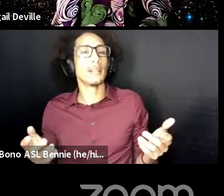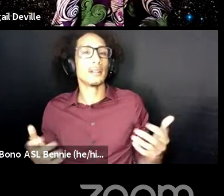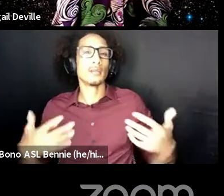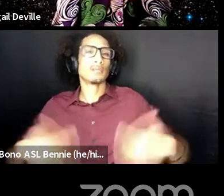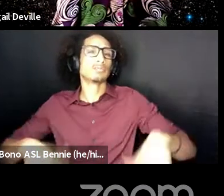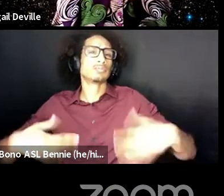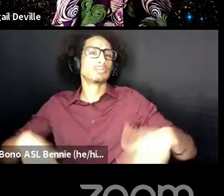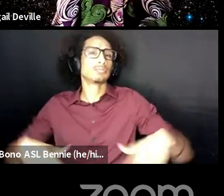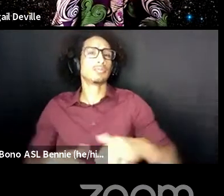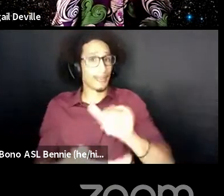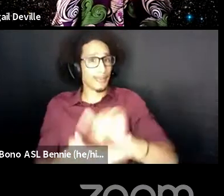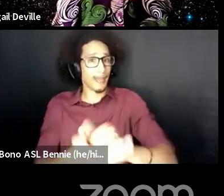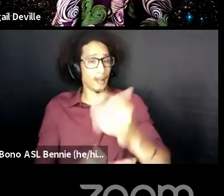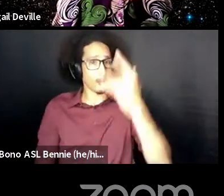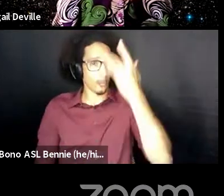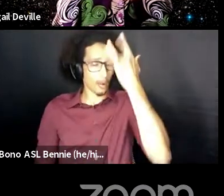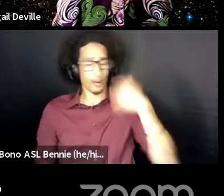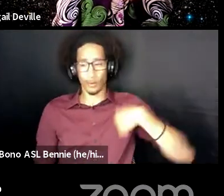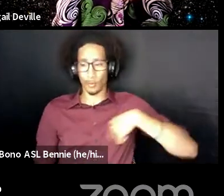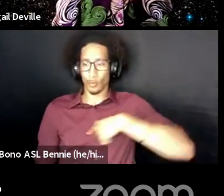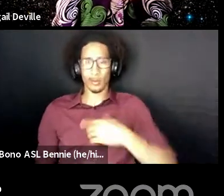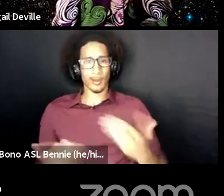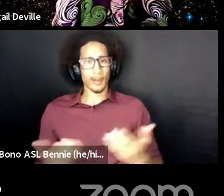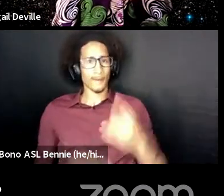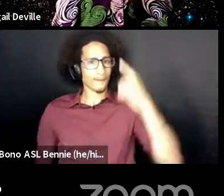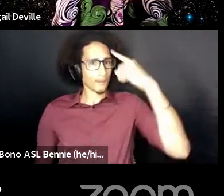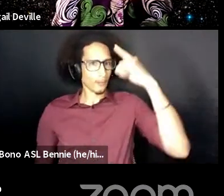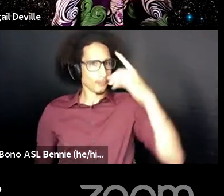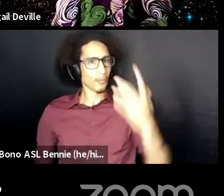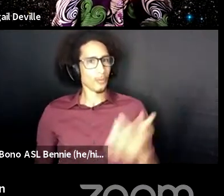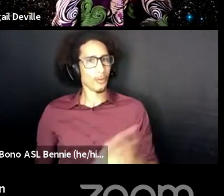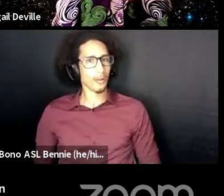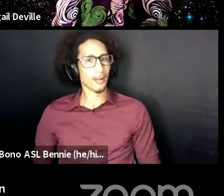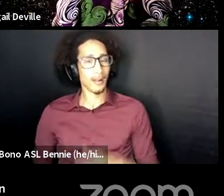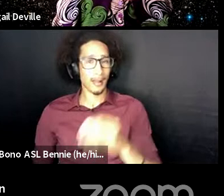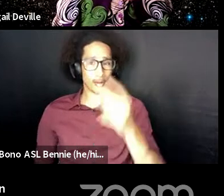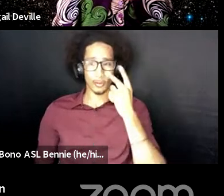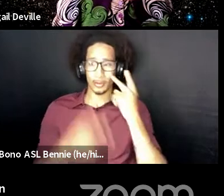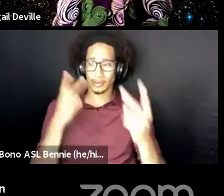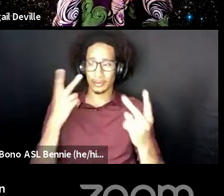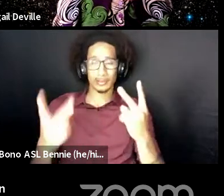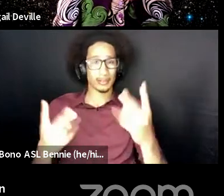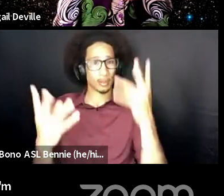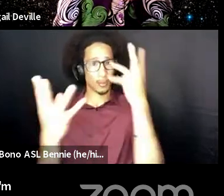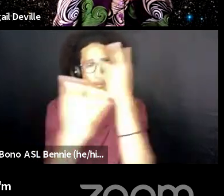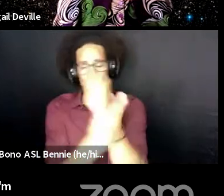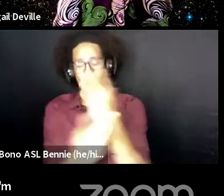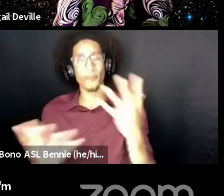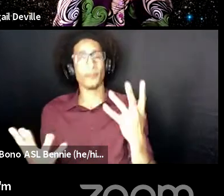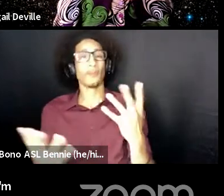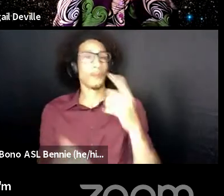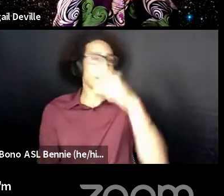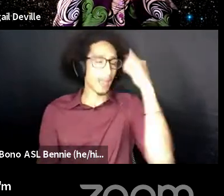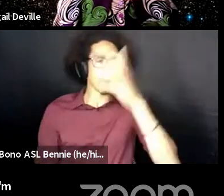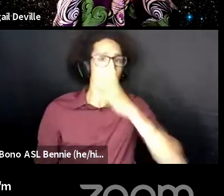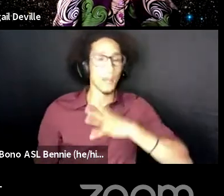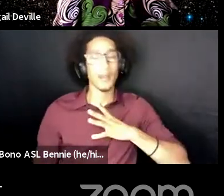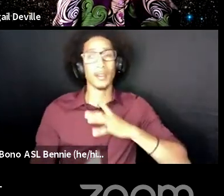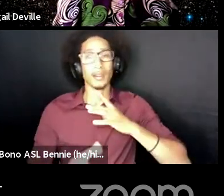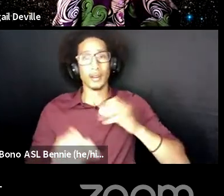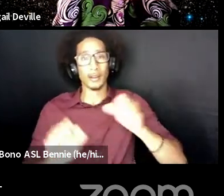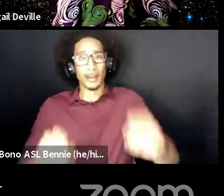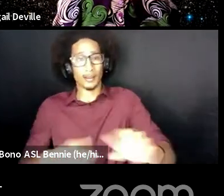that's what we're here for. And to see all these beautiful Black women talking about scale and